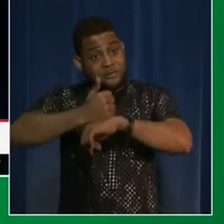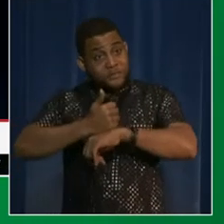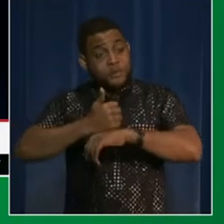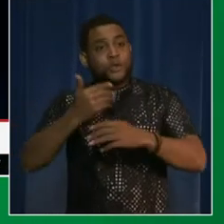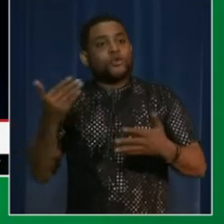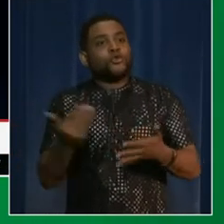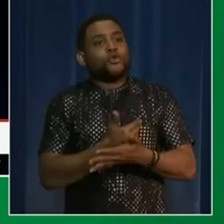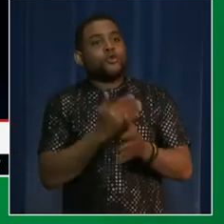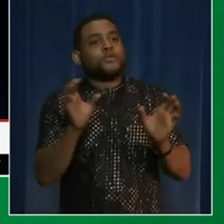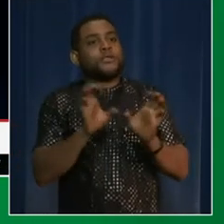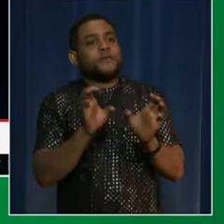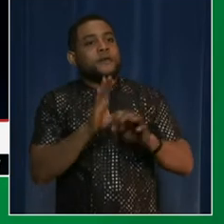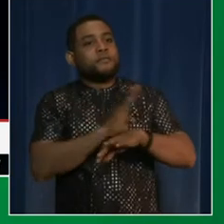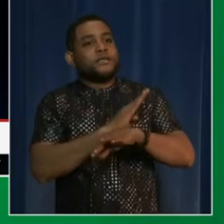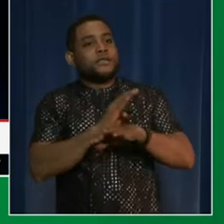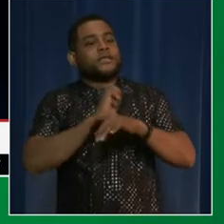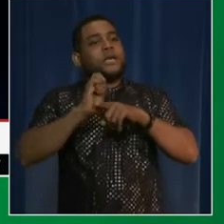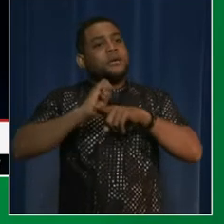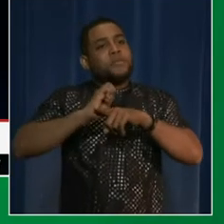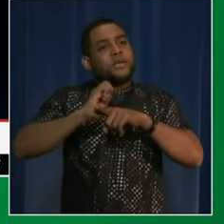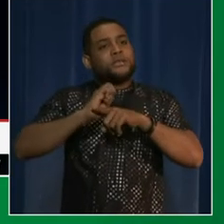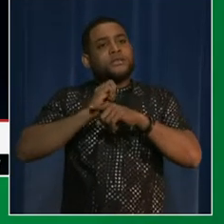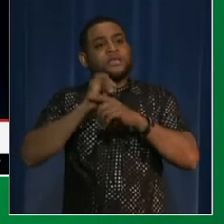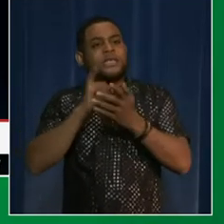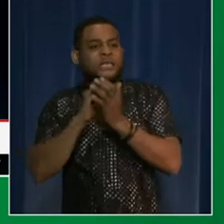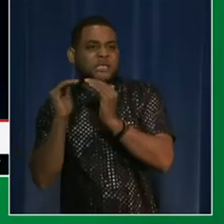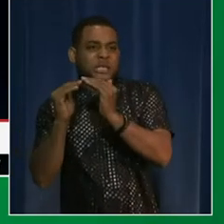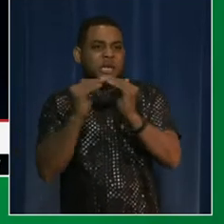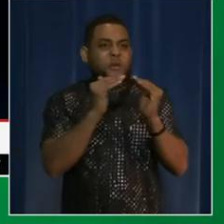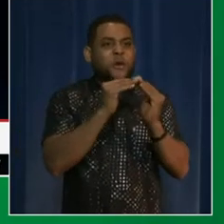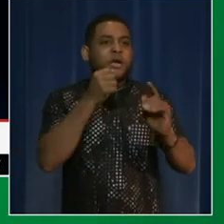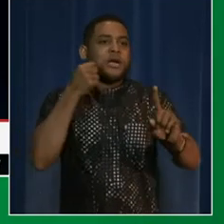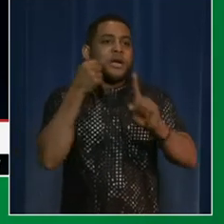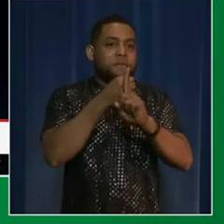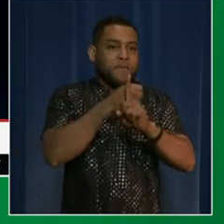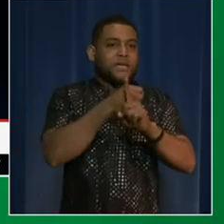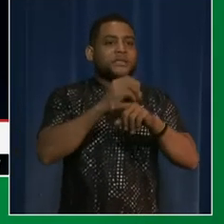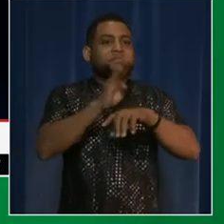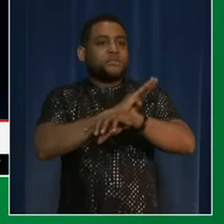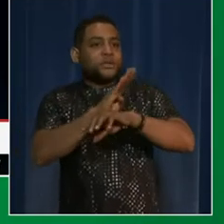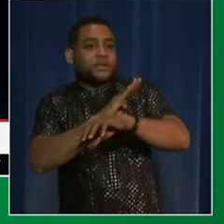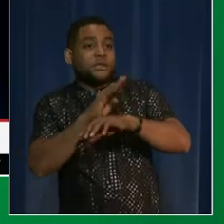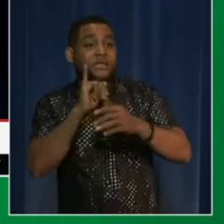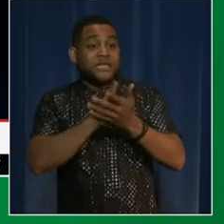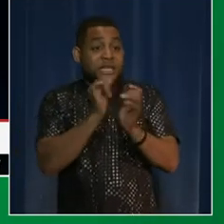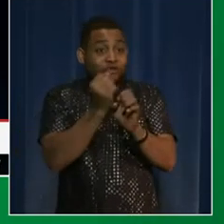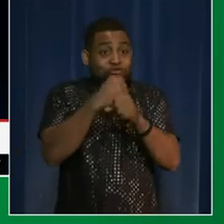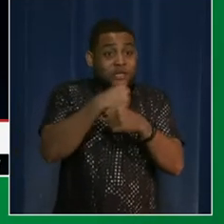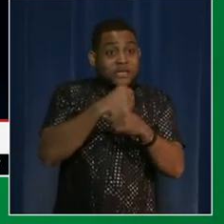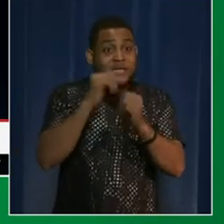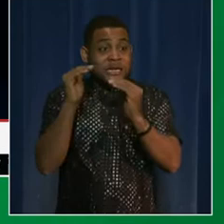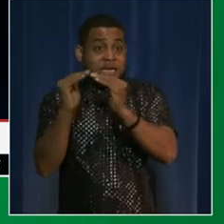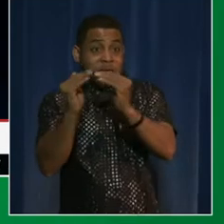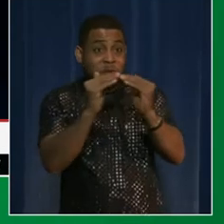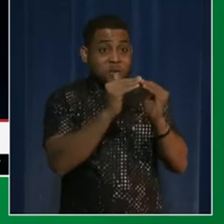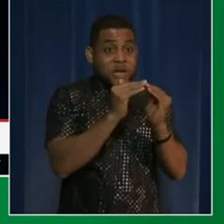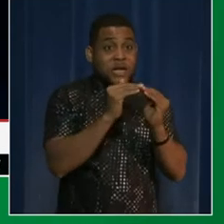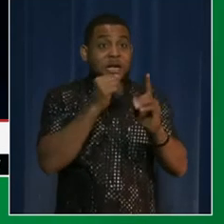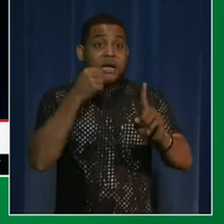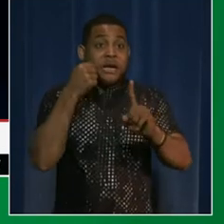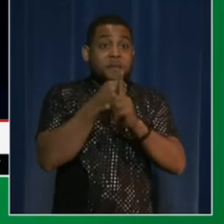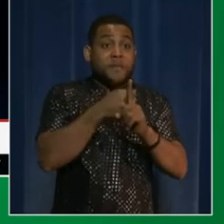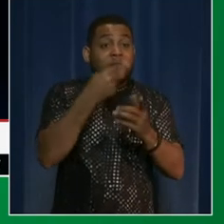business enterprise designation, the Equity Impact Enterprise, and it created an Equity Impact Fund to provide gap funding